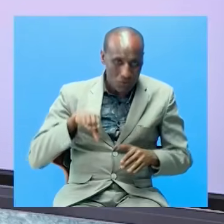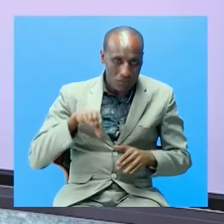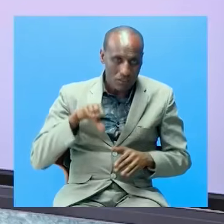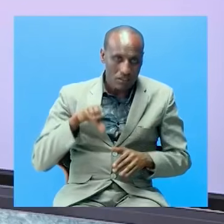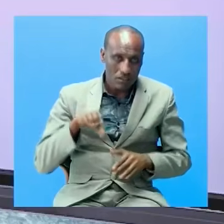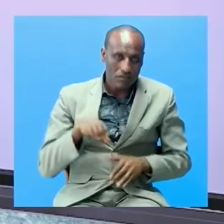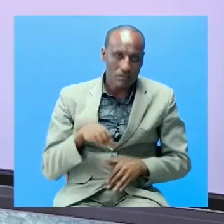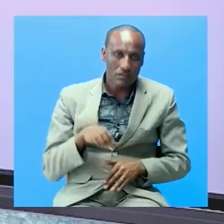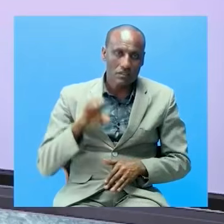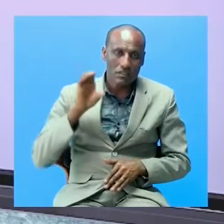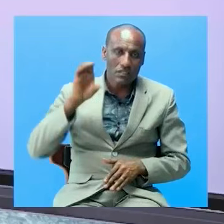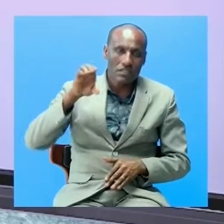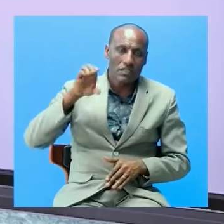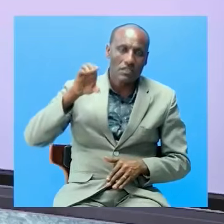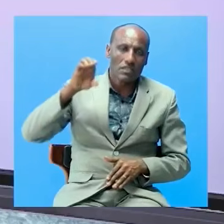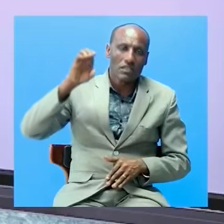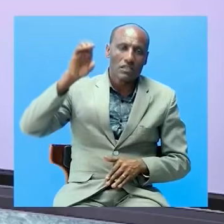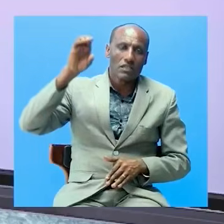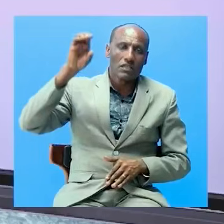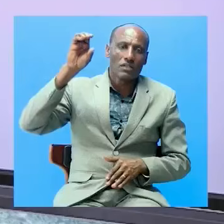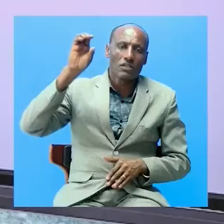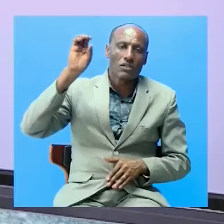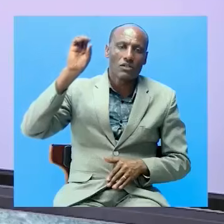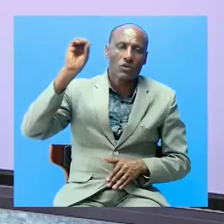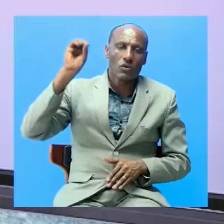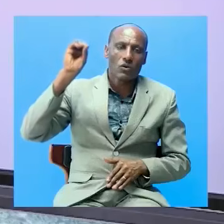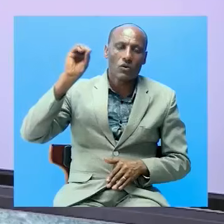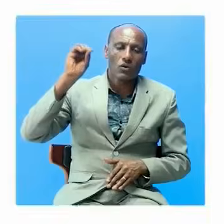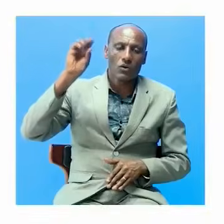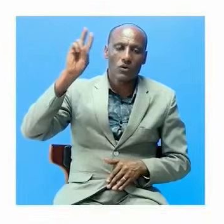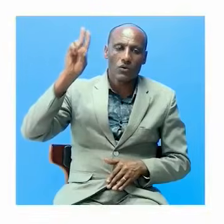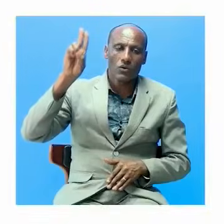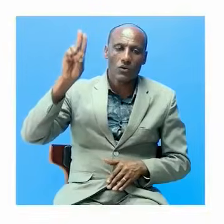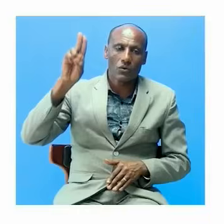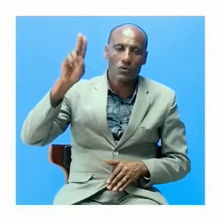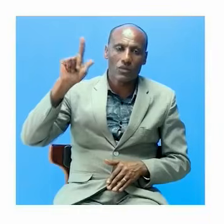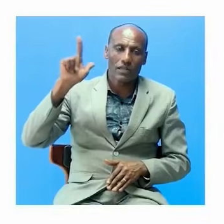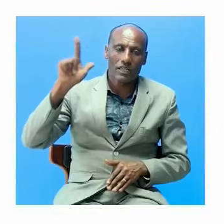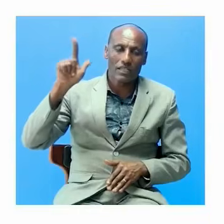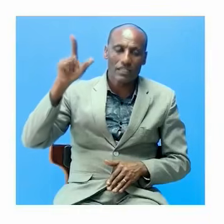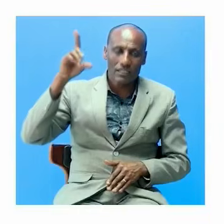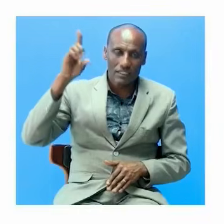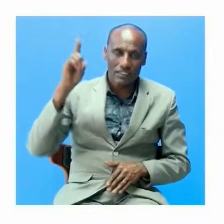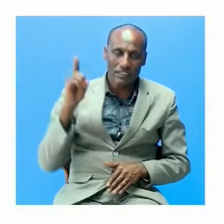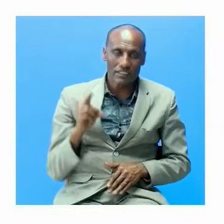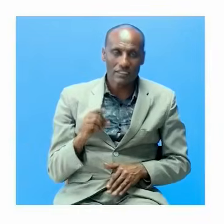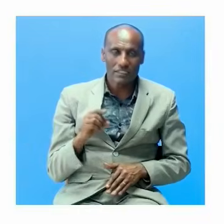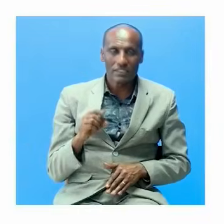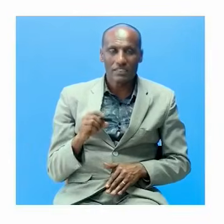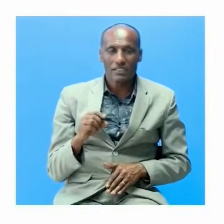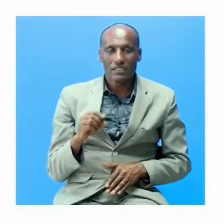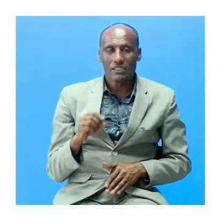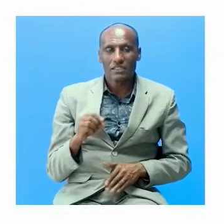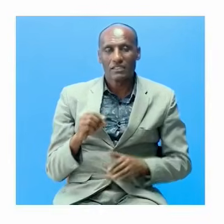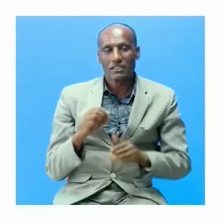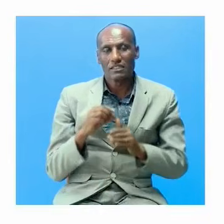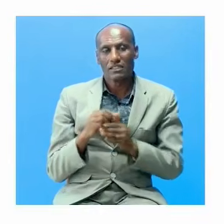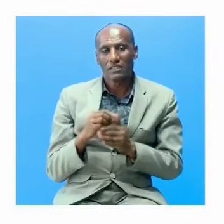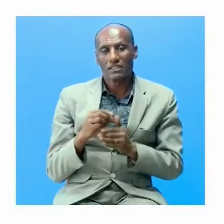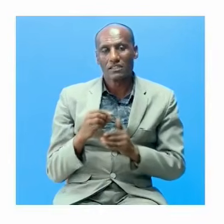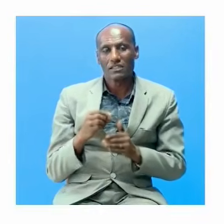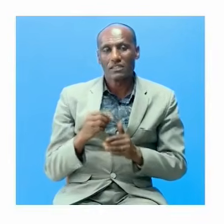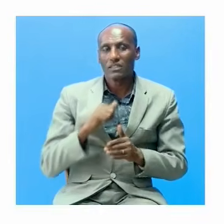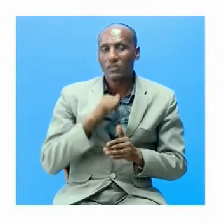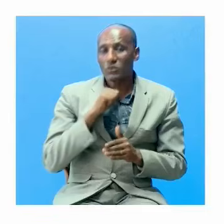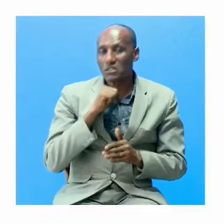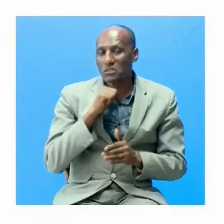The third one is could. In the case of could, yes, when you use could to